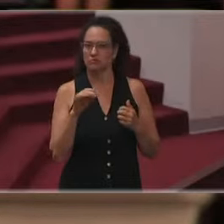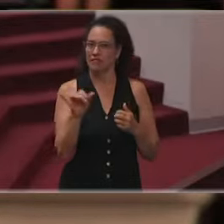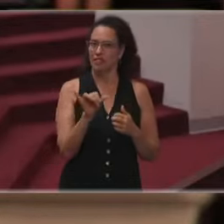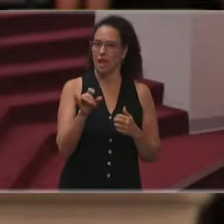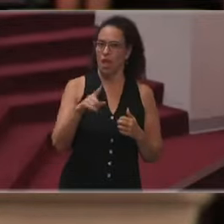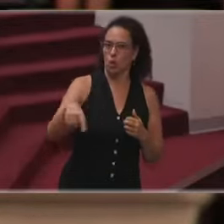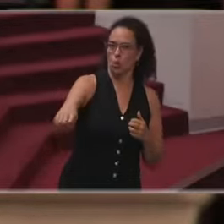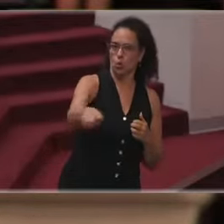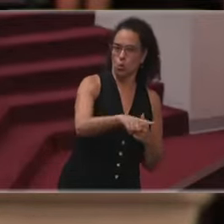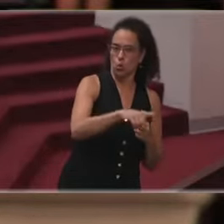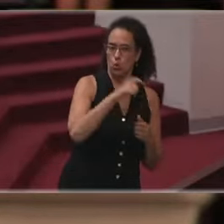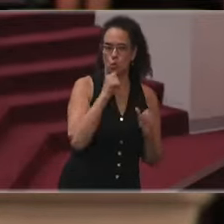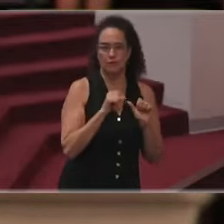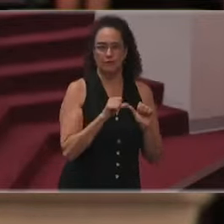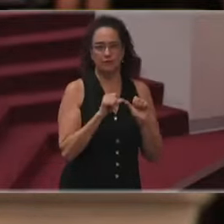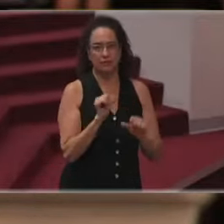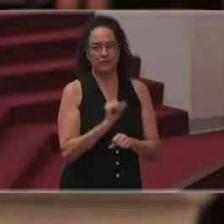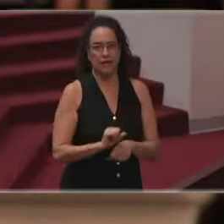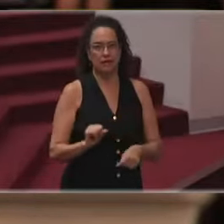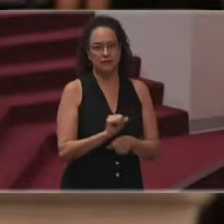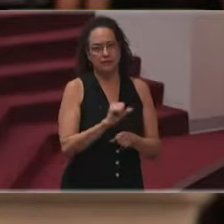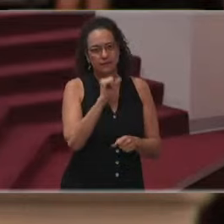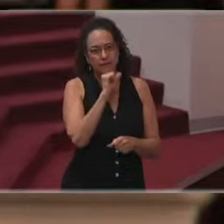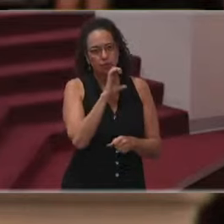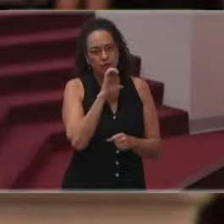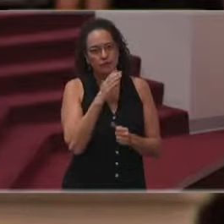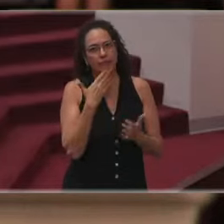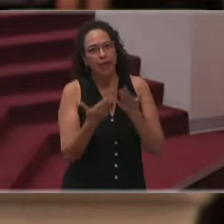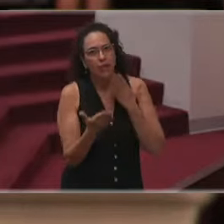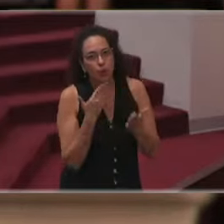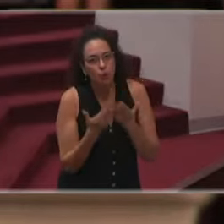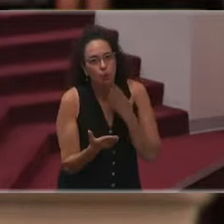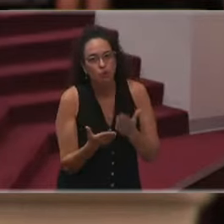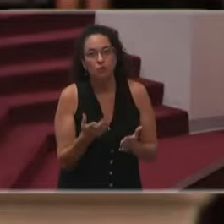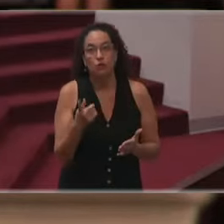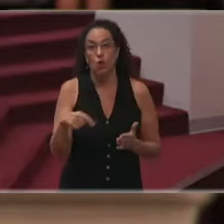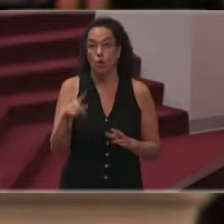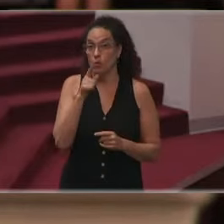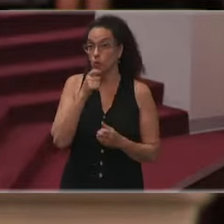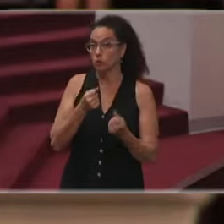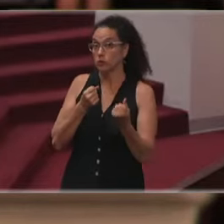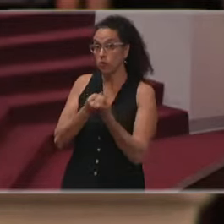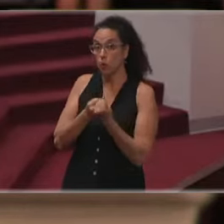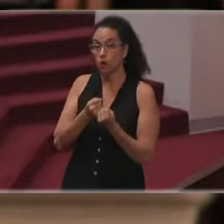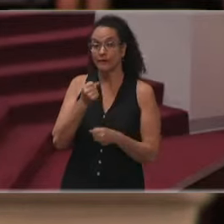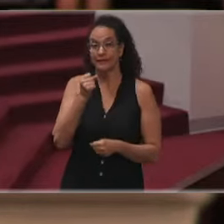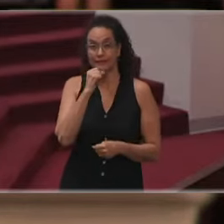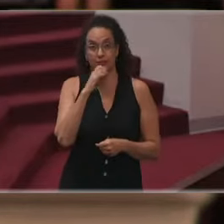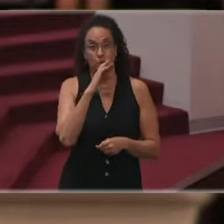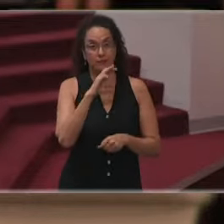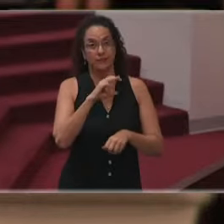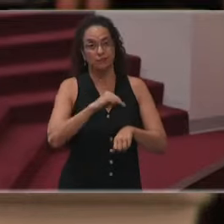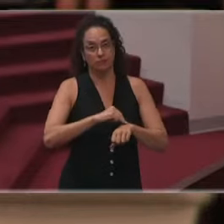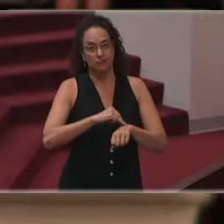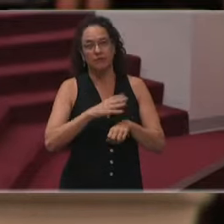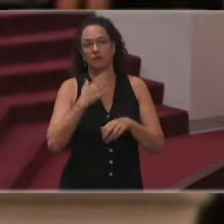continue to work hard, and who continue to support this ministry. And we are grateful to God for